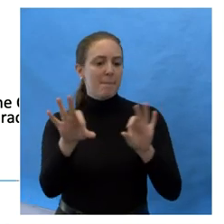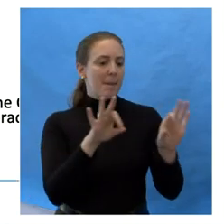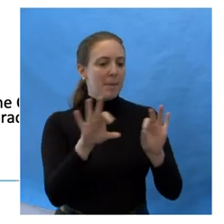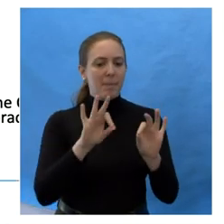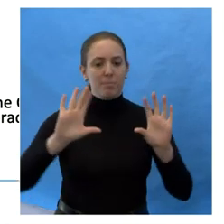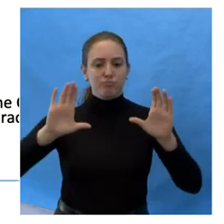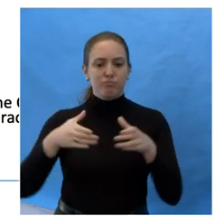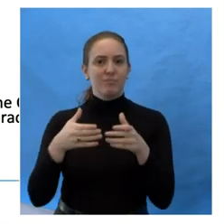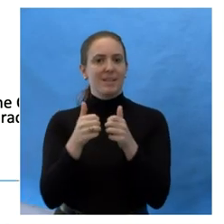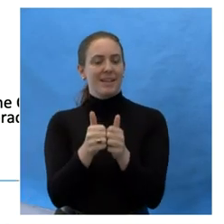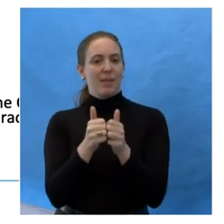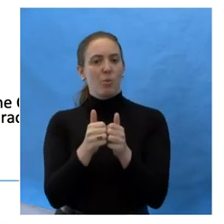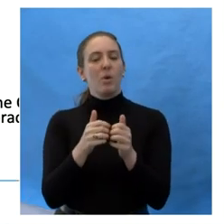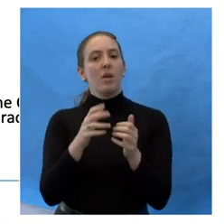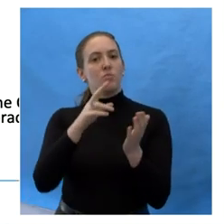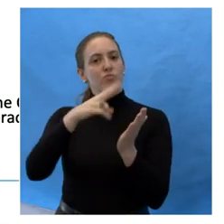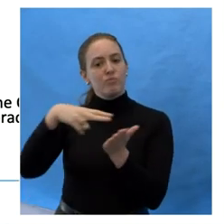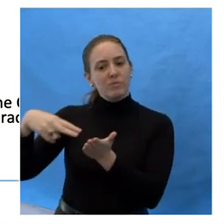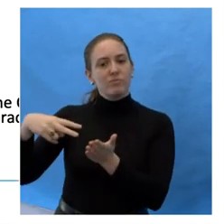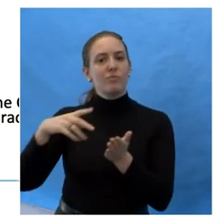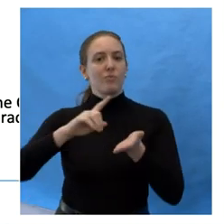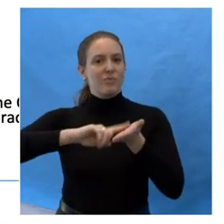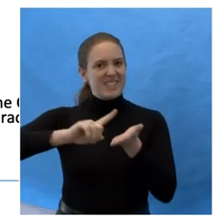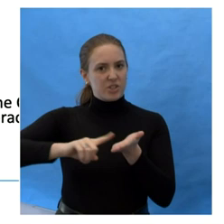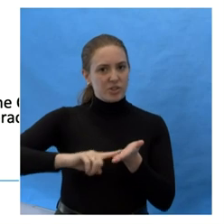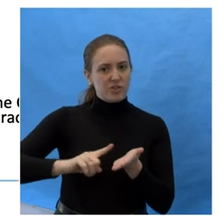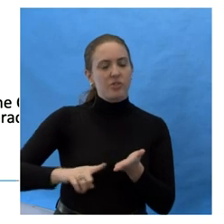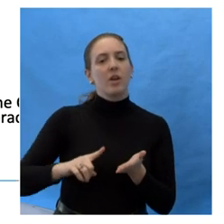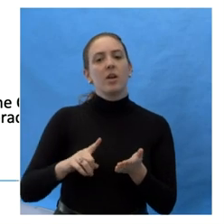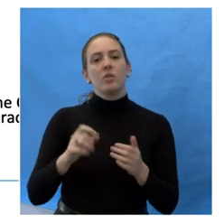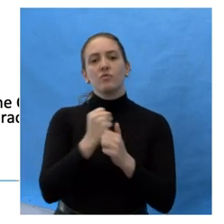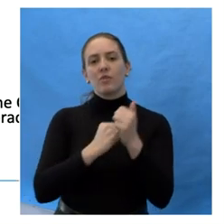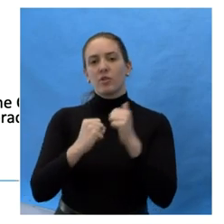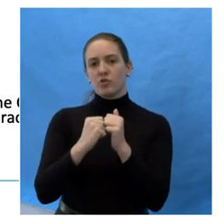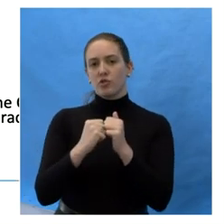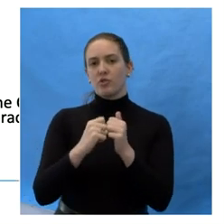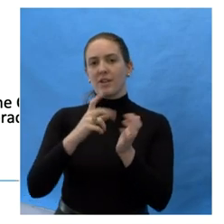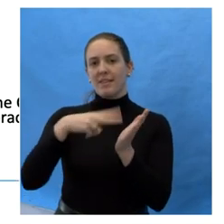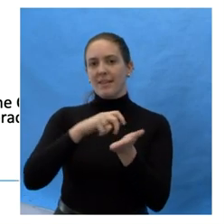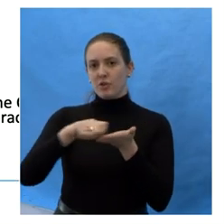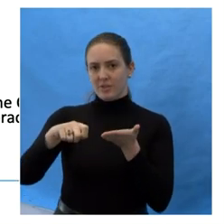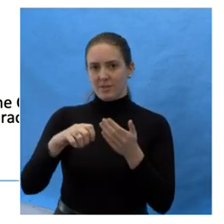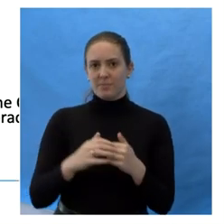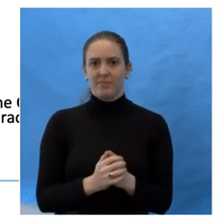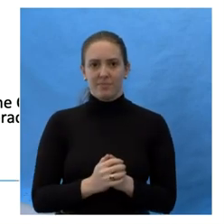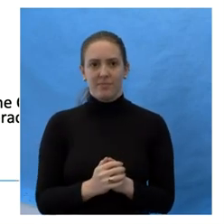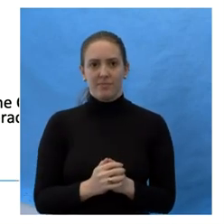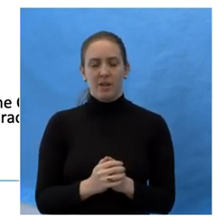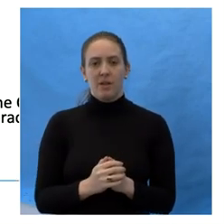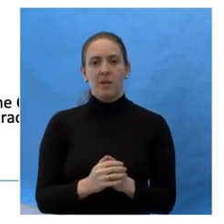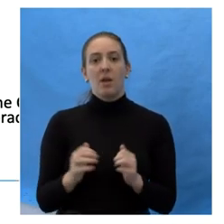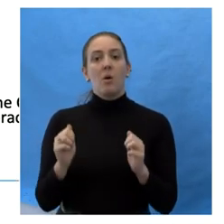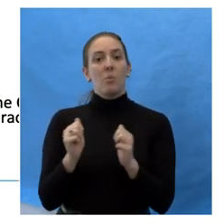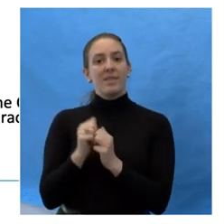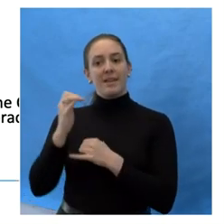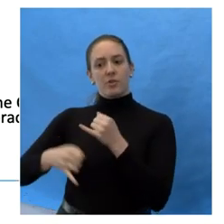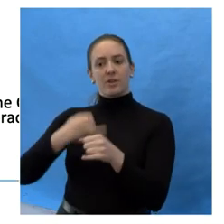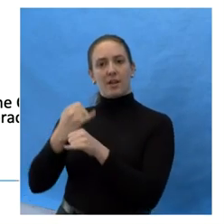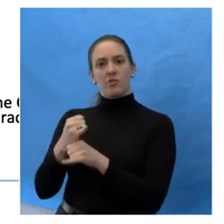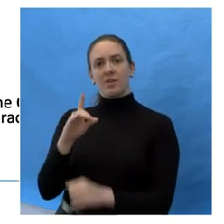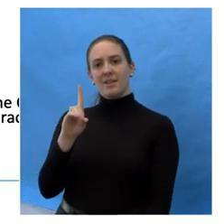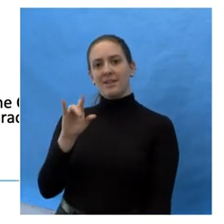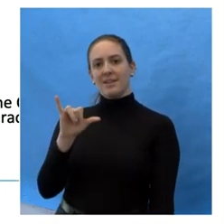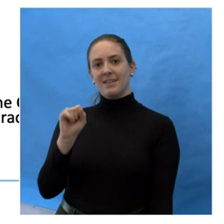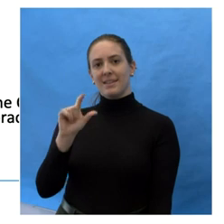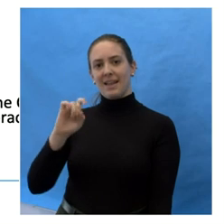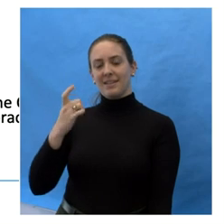district through structured literacy implementation. Per the International Dyslexia Association, structured literacy